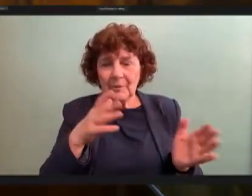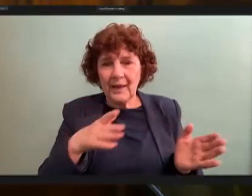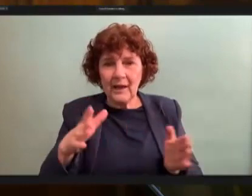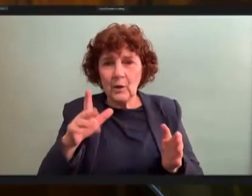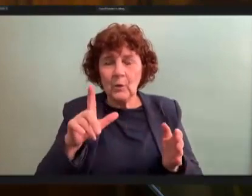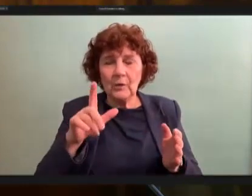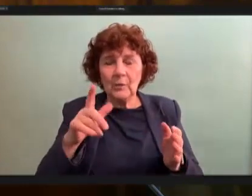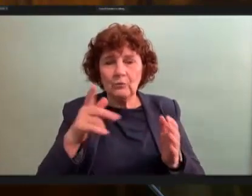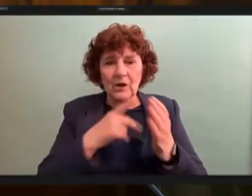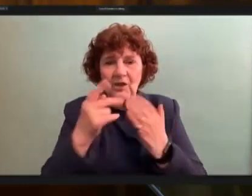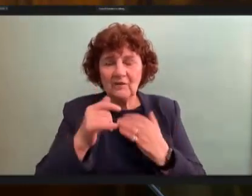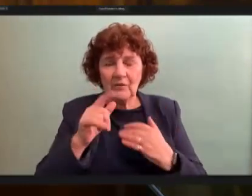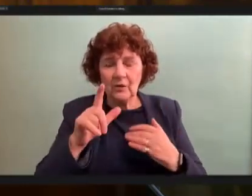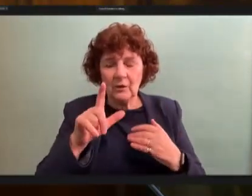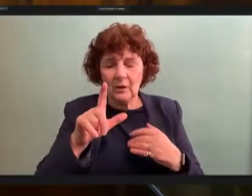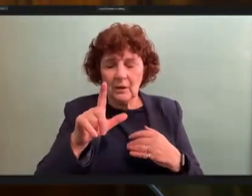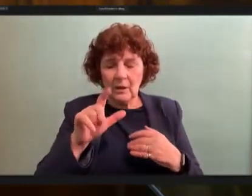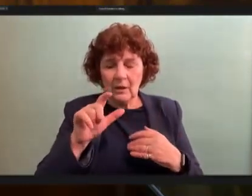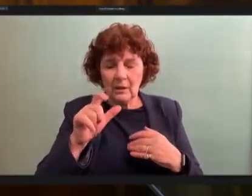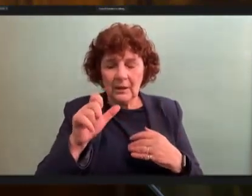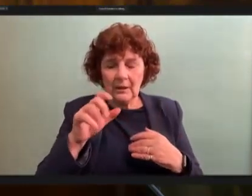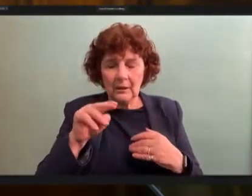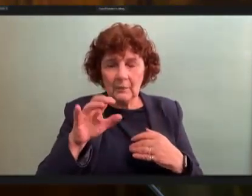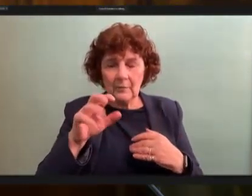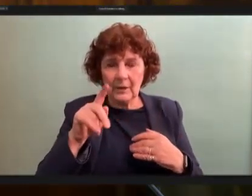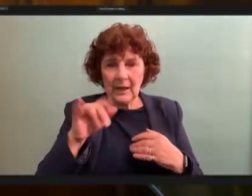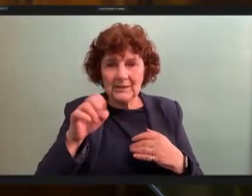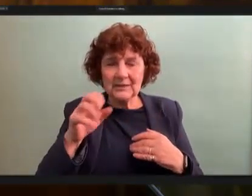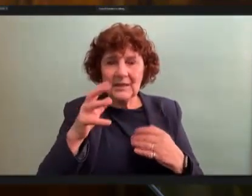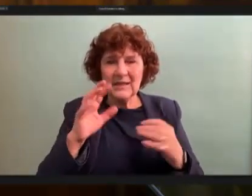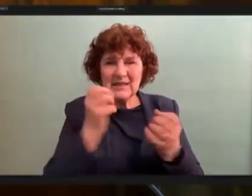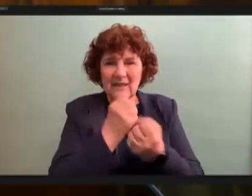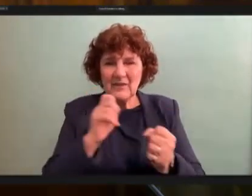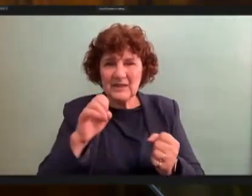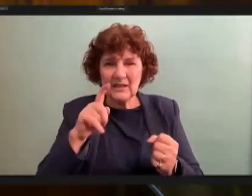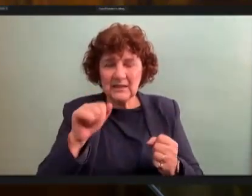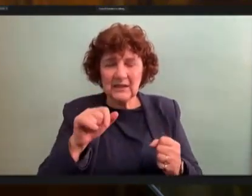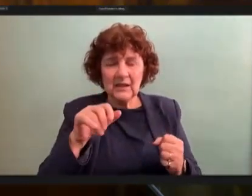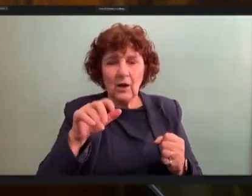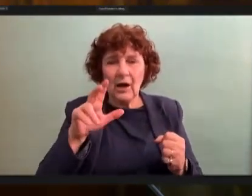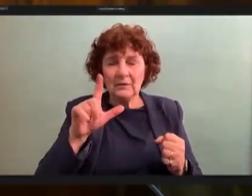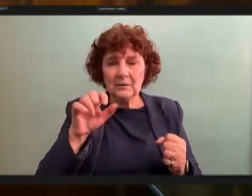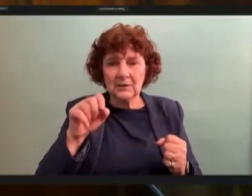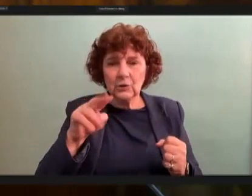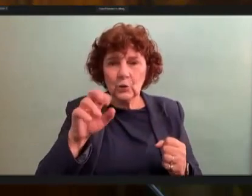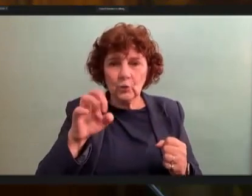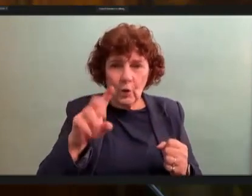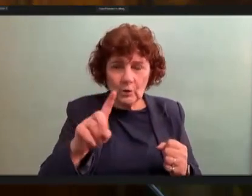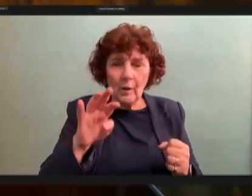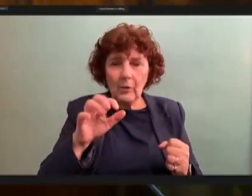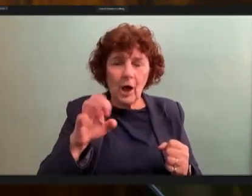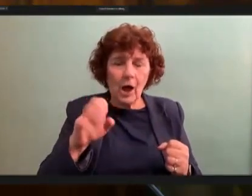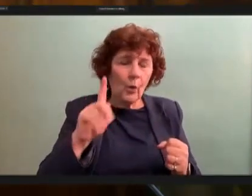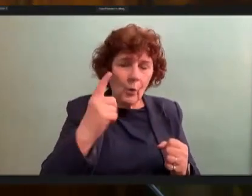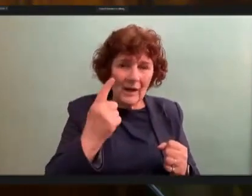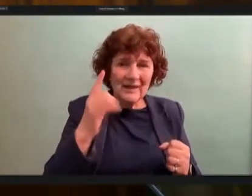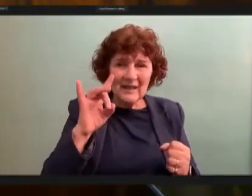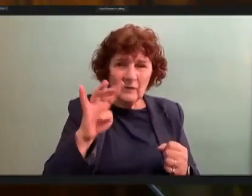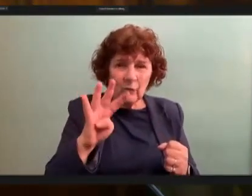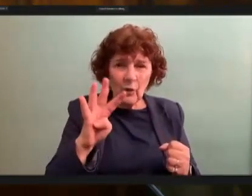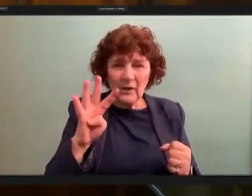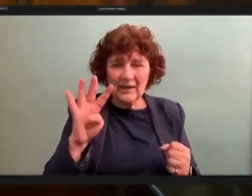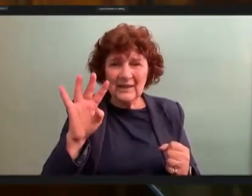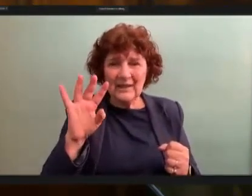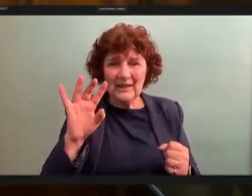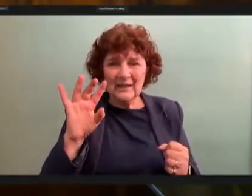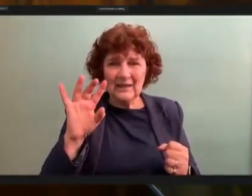Combined Safety Facility at 1201 Mifflin Road, located at Lot and Block 184E80 at no cost to the city.